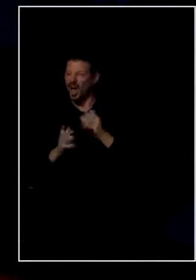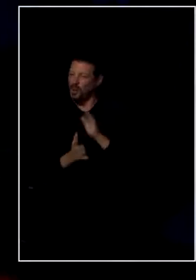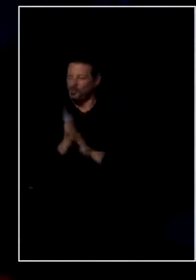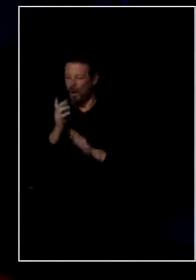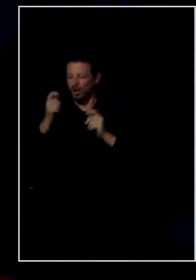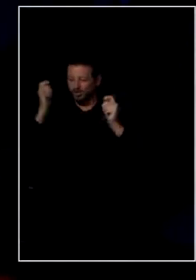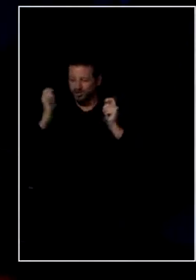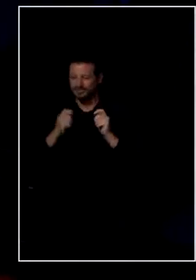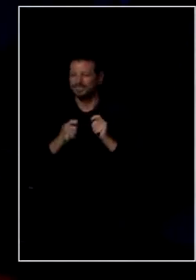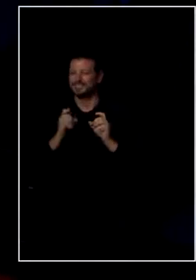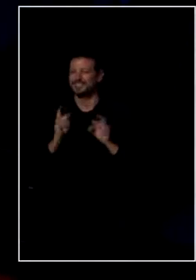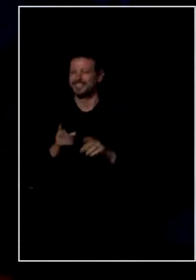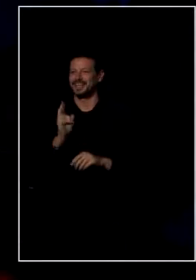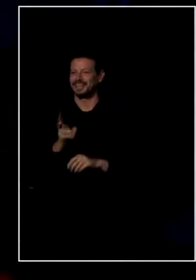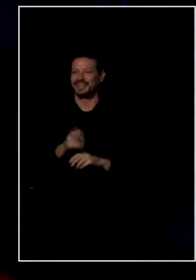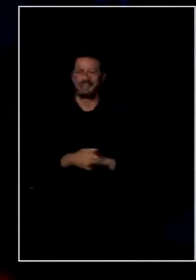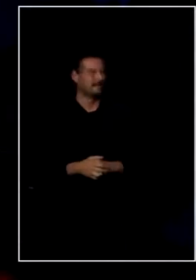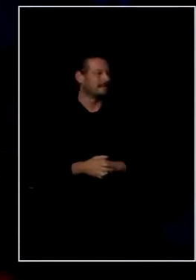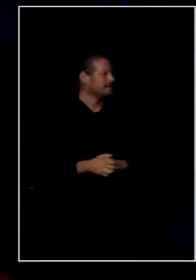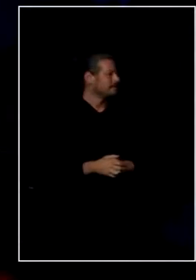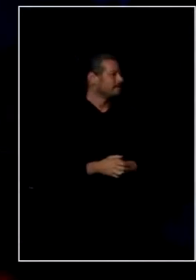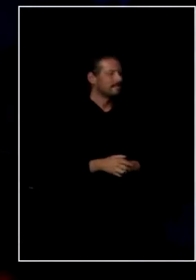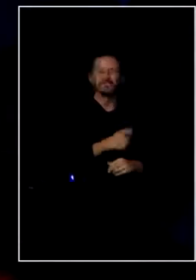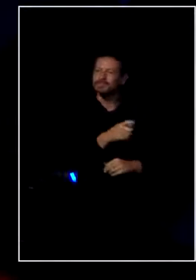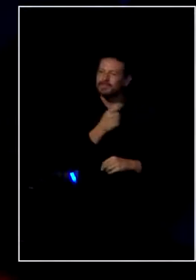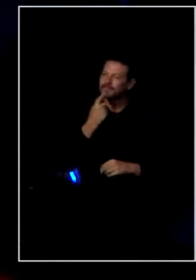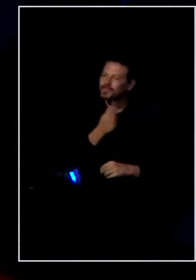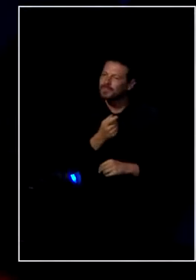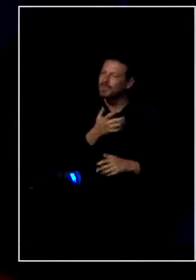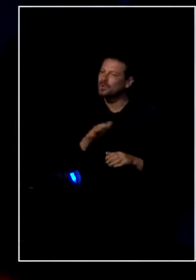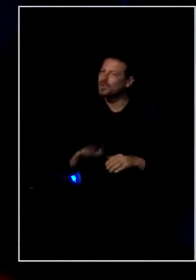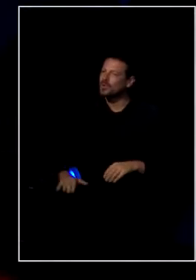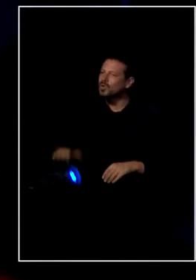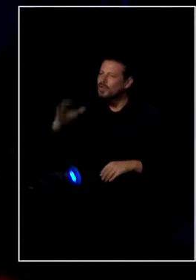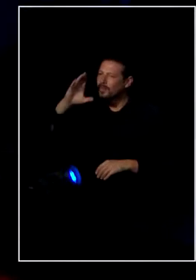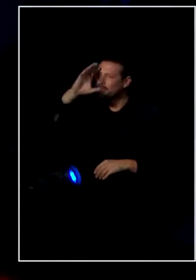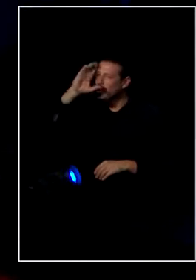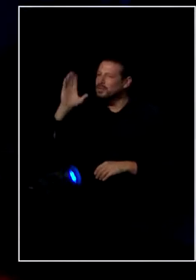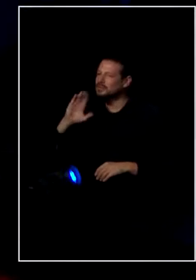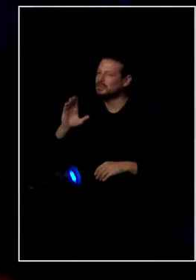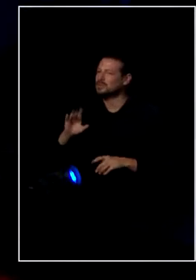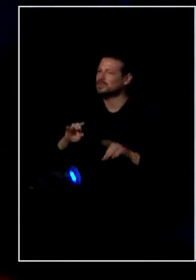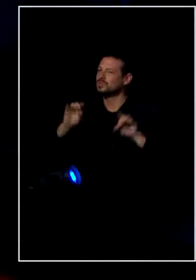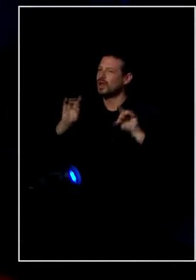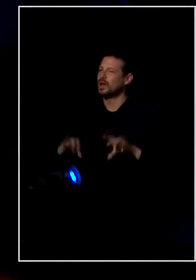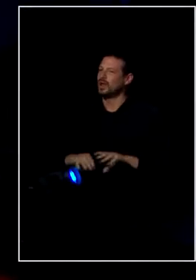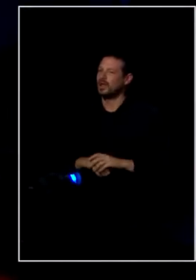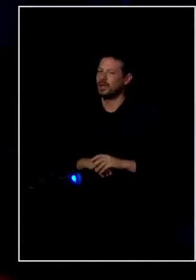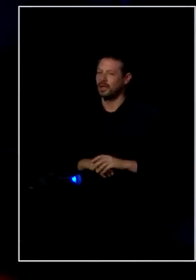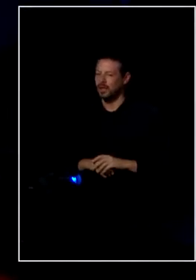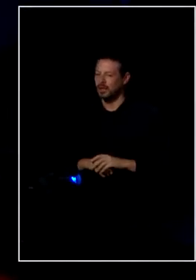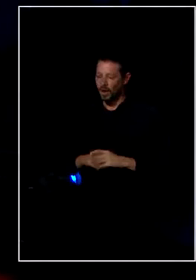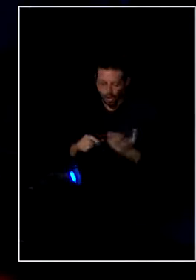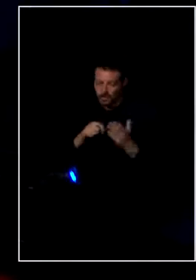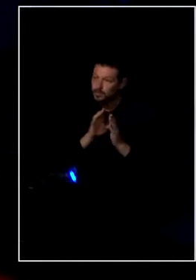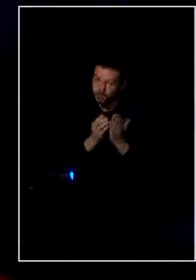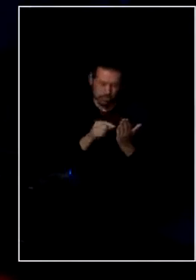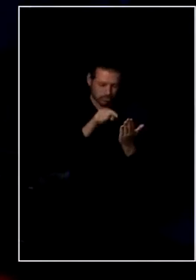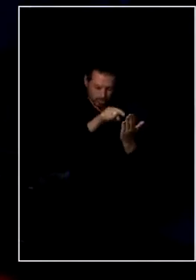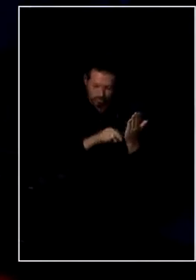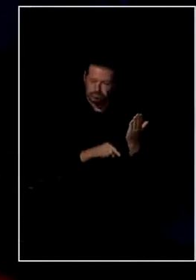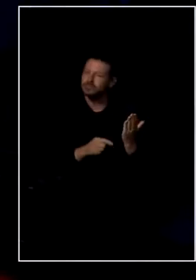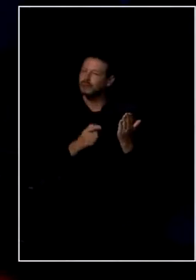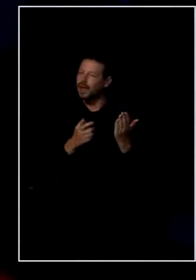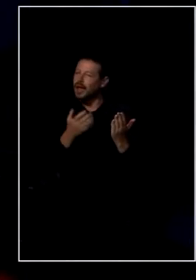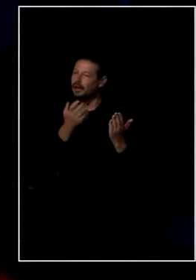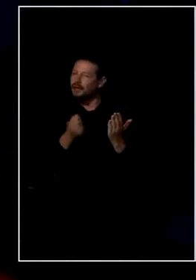You mentioned before growing up in regional Australia, and I know that's a really... there's a couple of stories in this book that cover